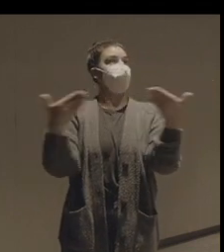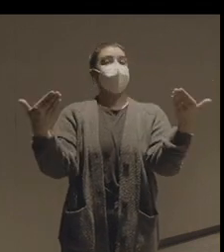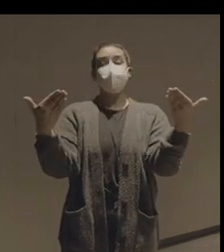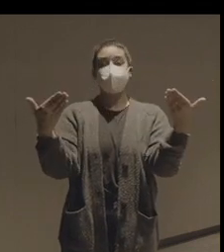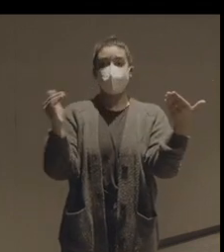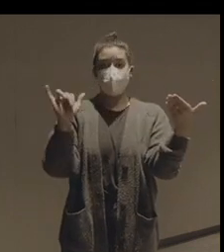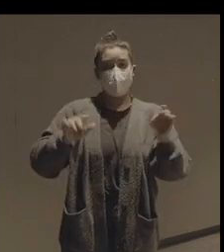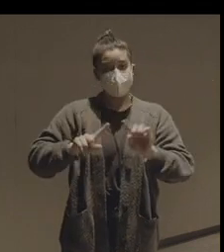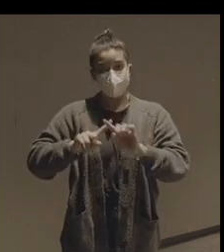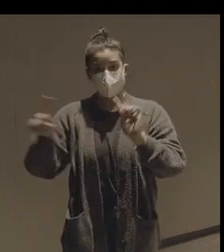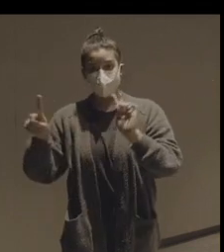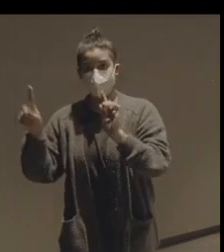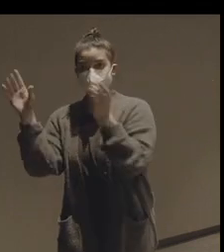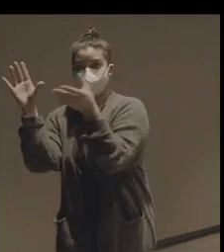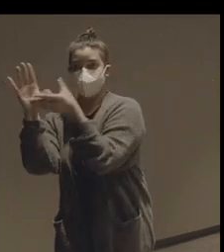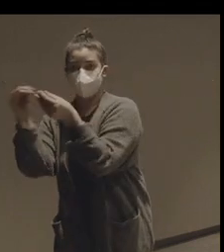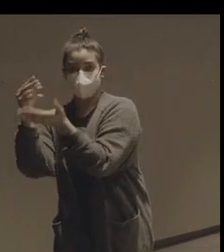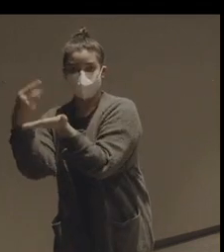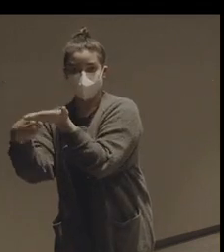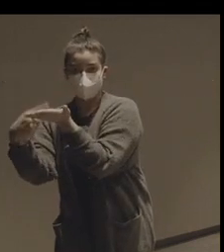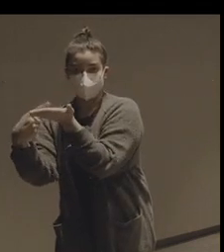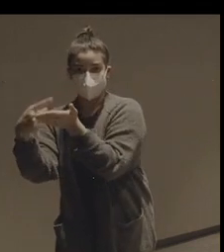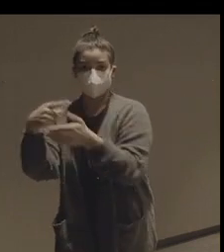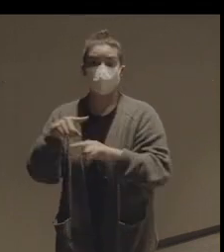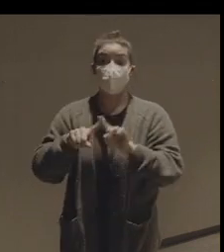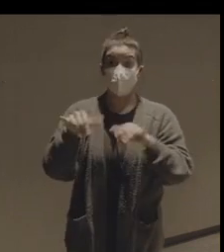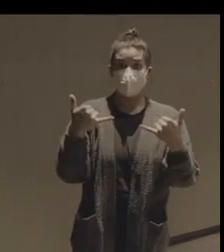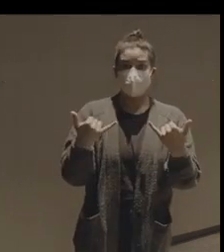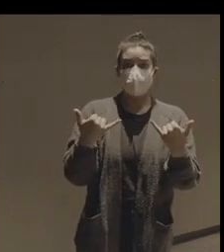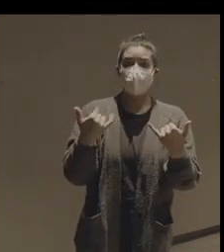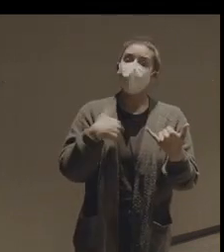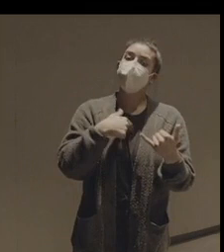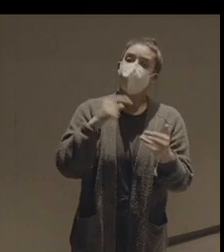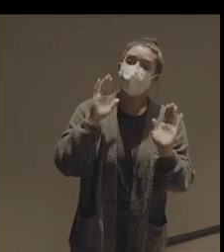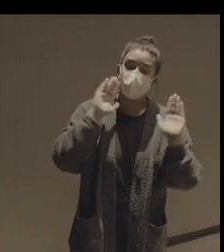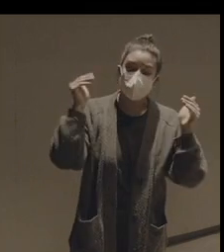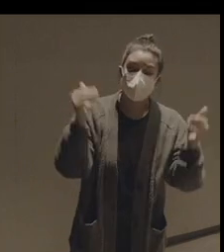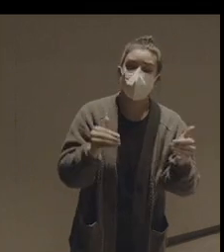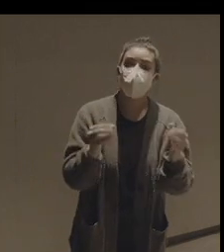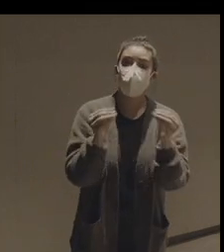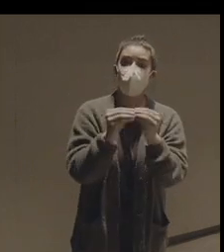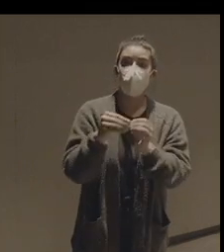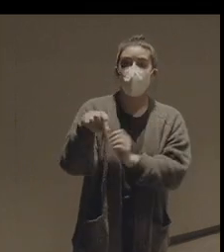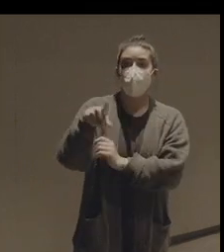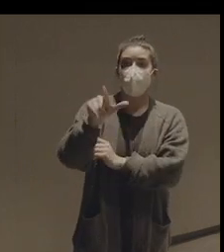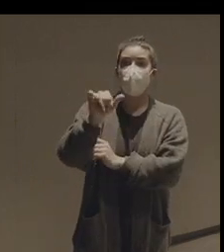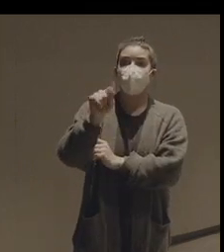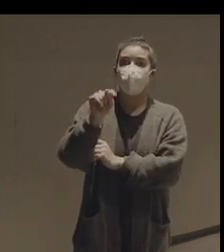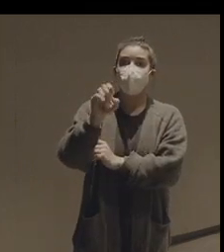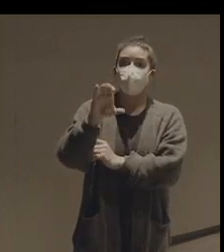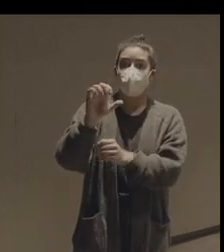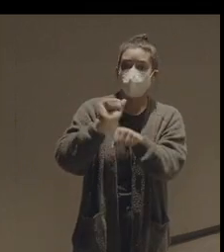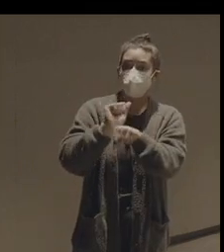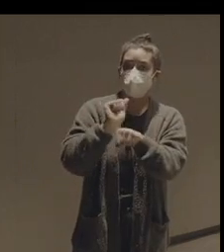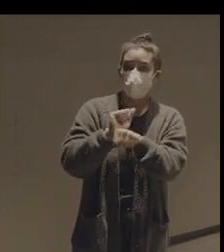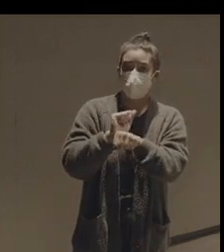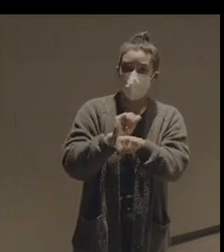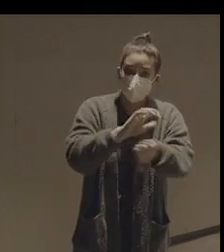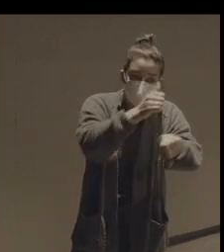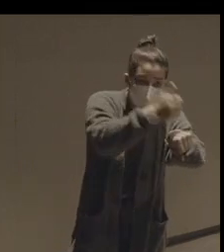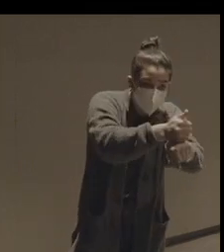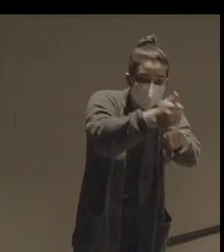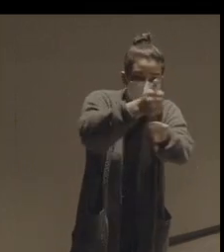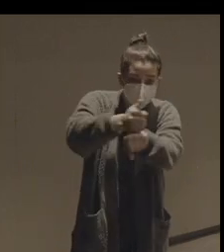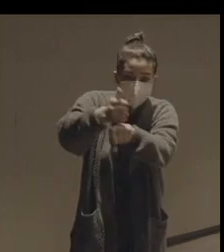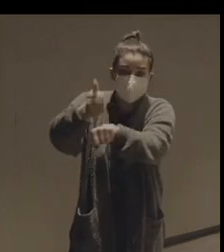but a whole other story. So these artists working in plastics were engaged not simply in optical effects,